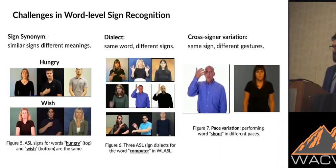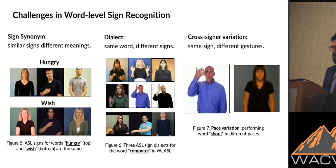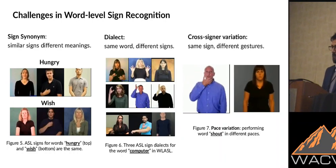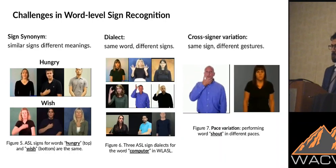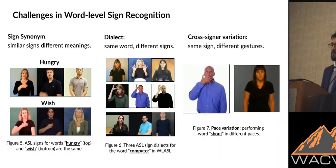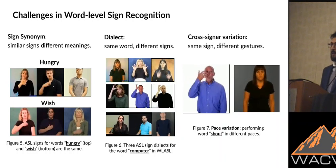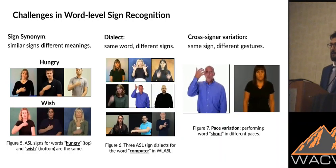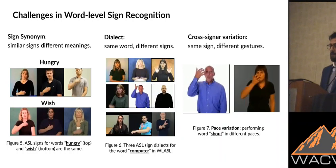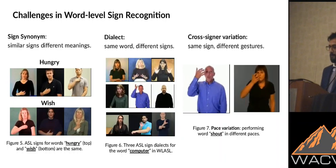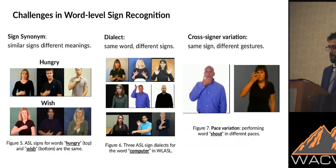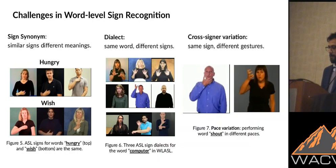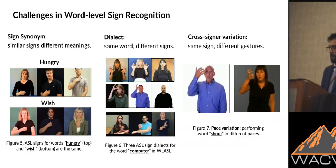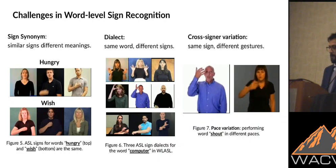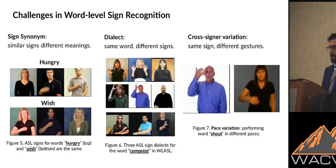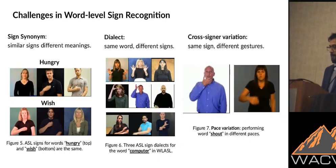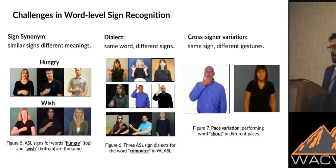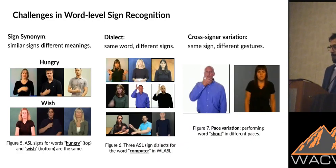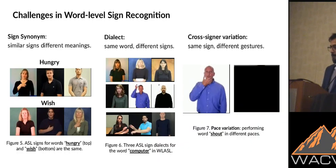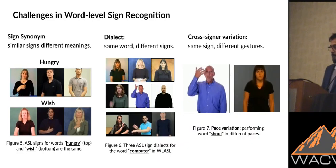referred as sign language dialect.